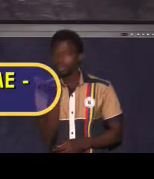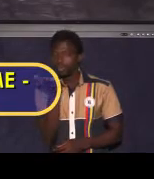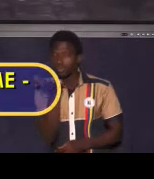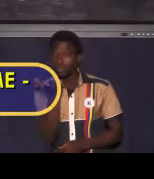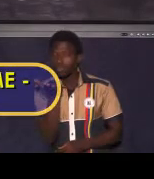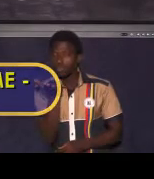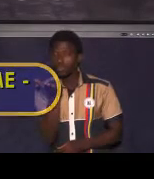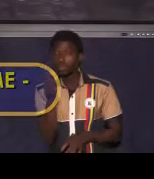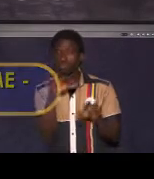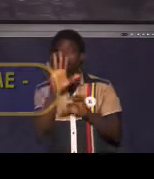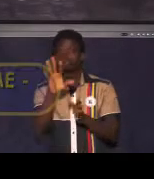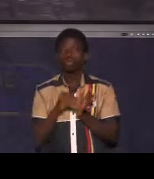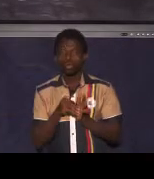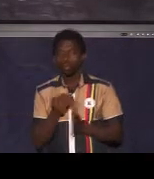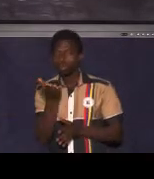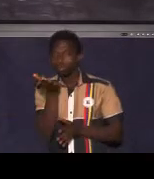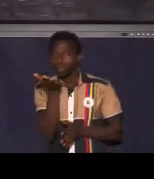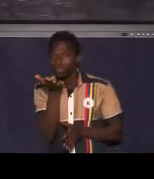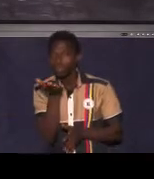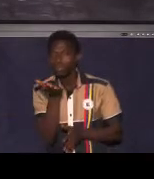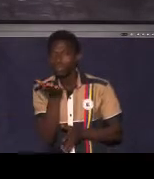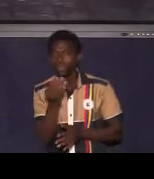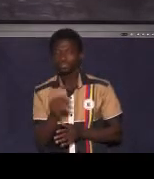it. Do your own.